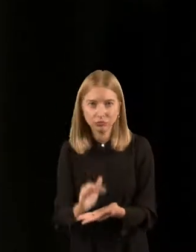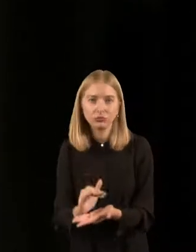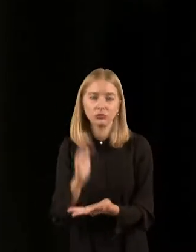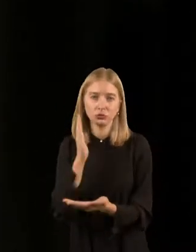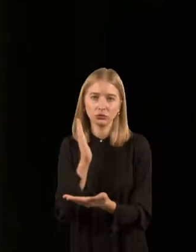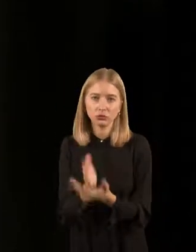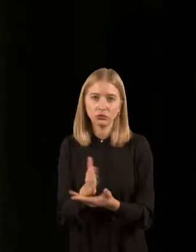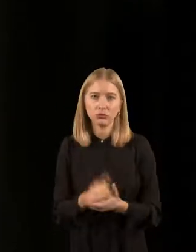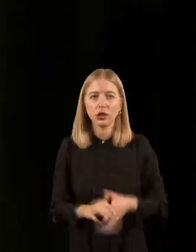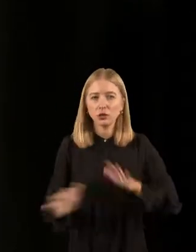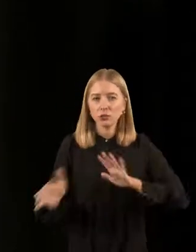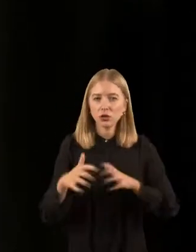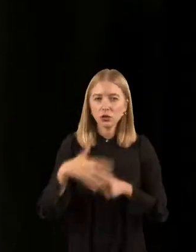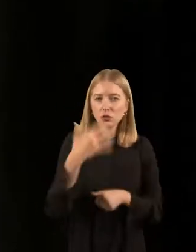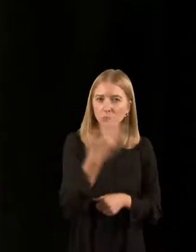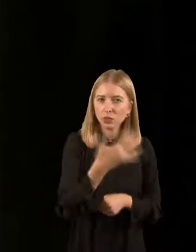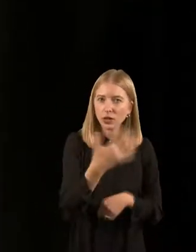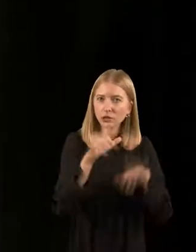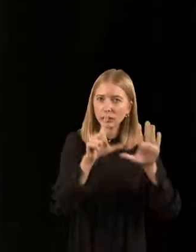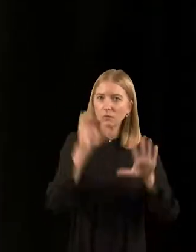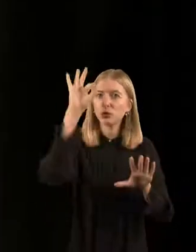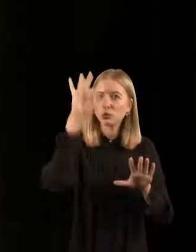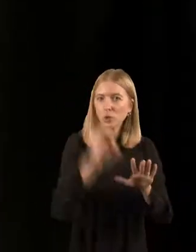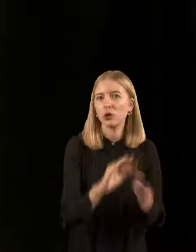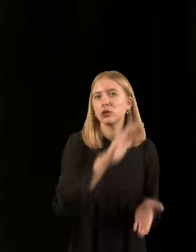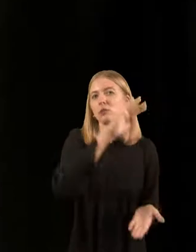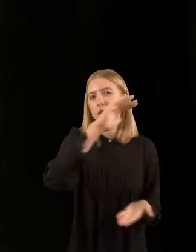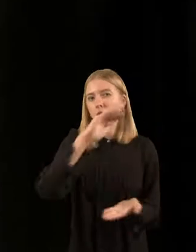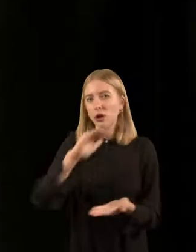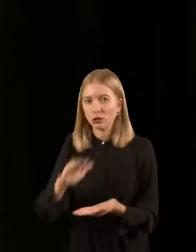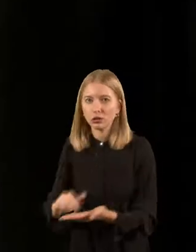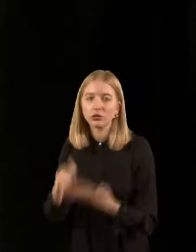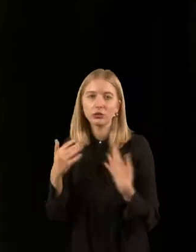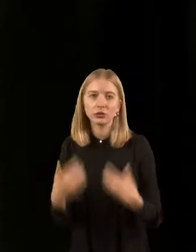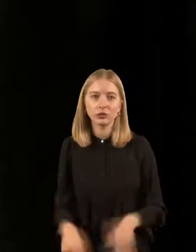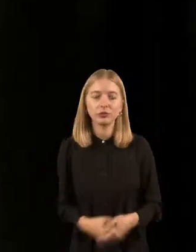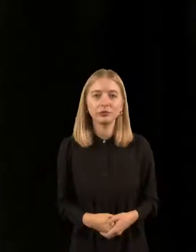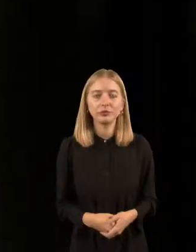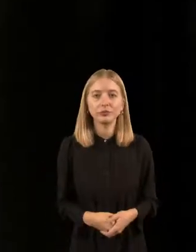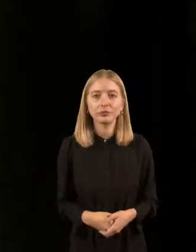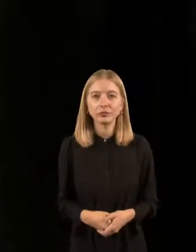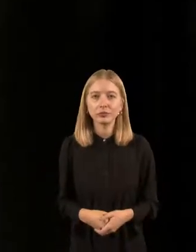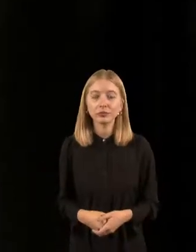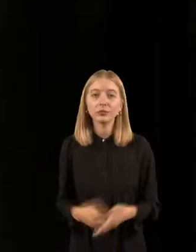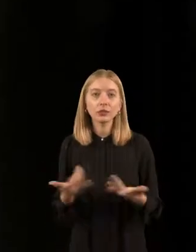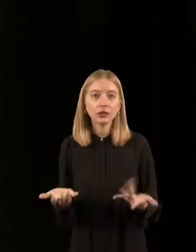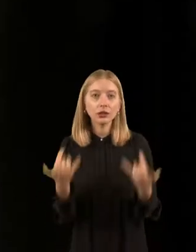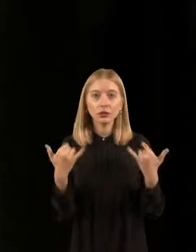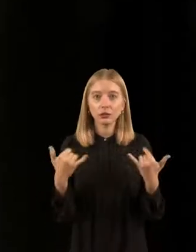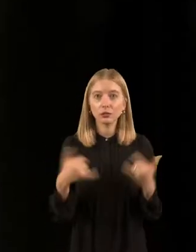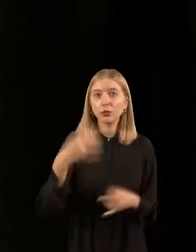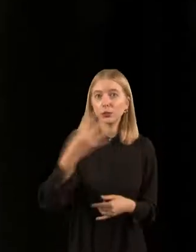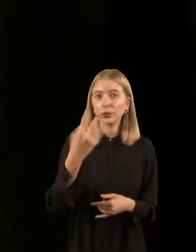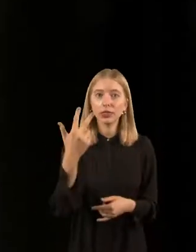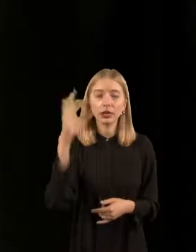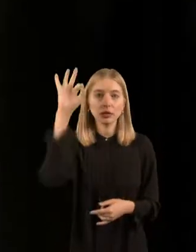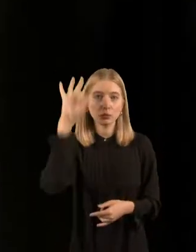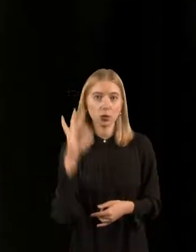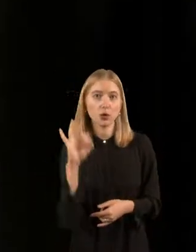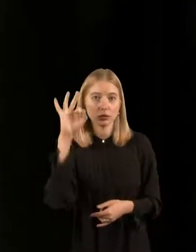we can already recognize that our CO2 emissions have reduced